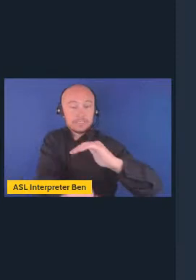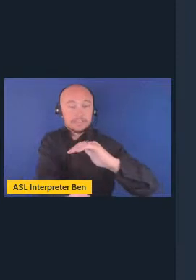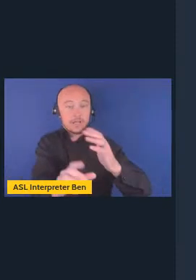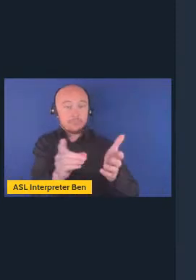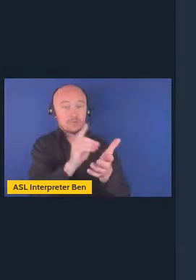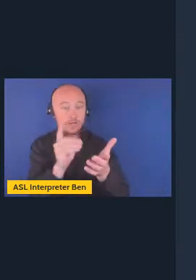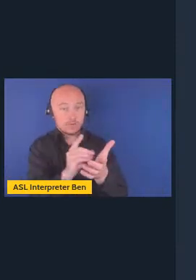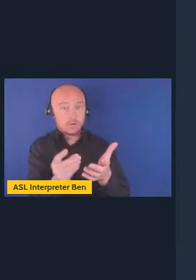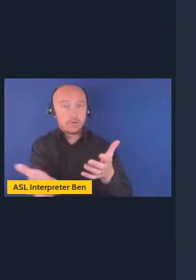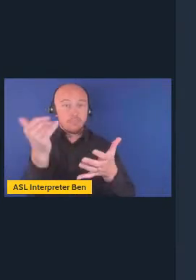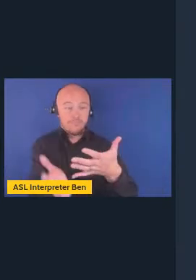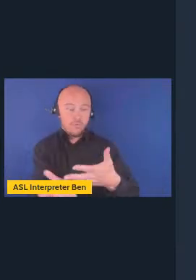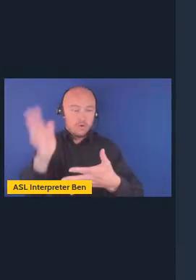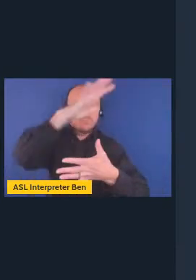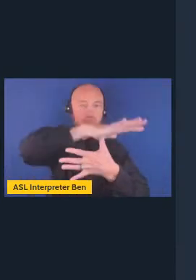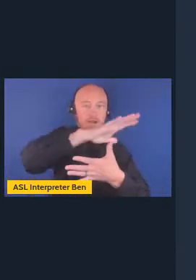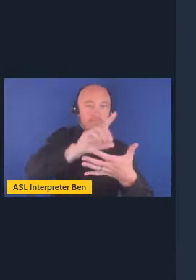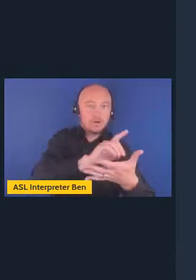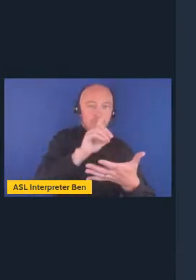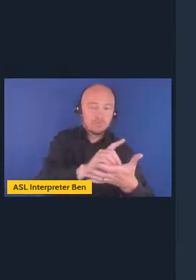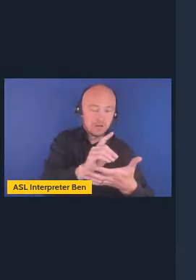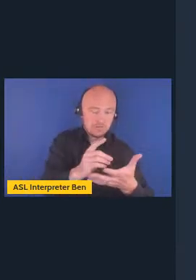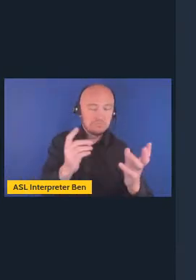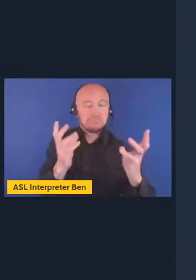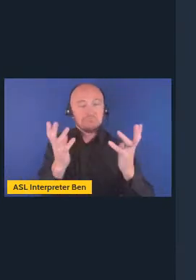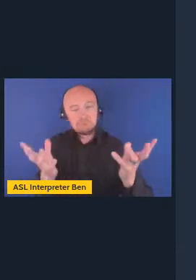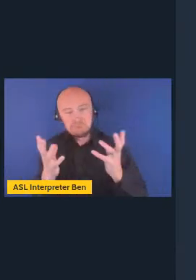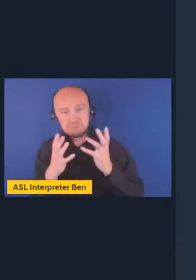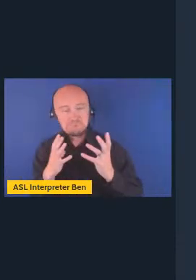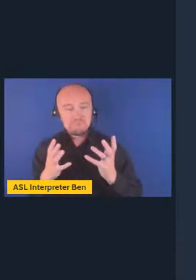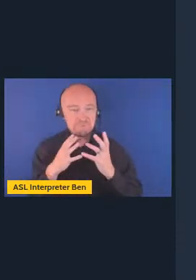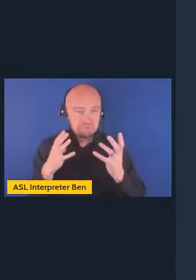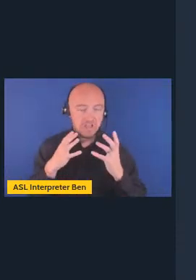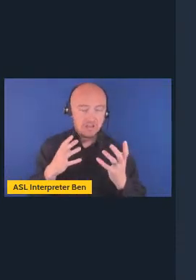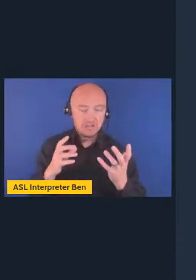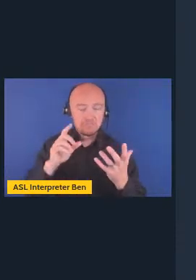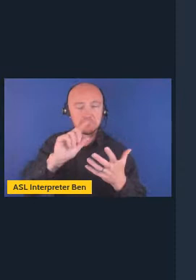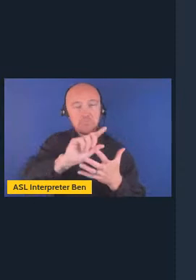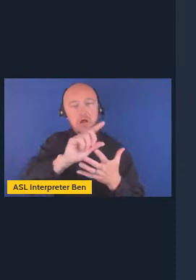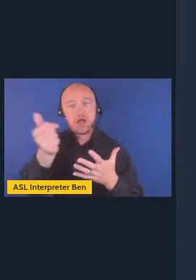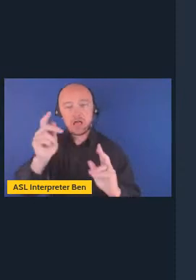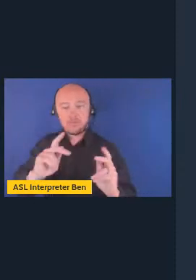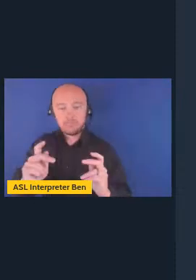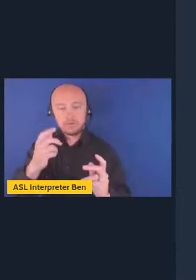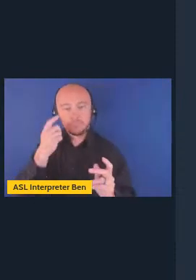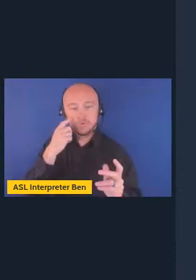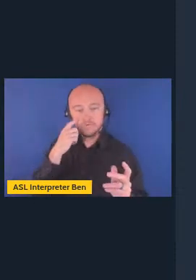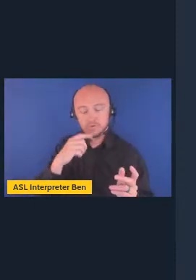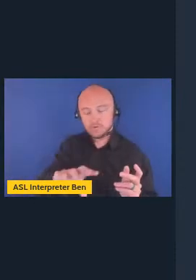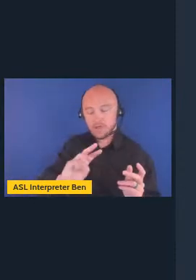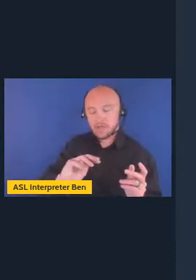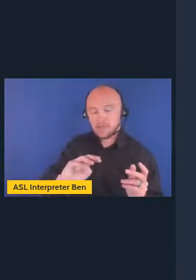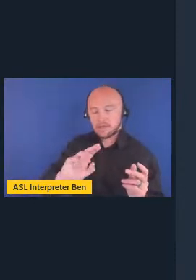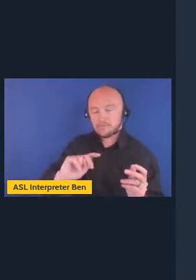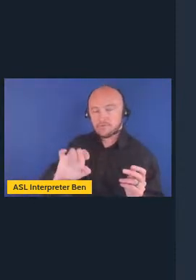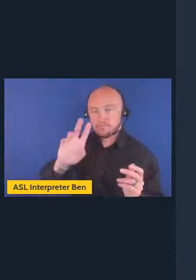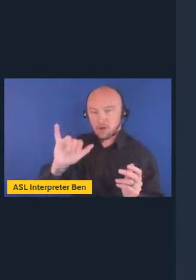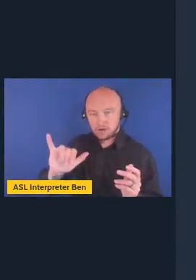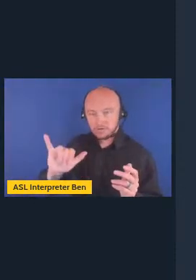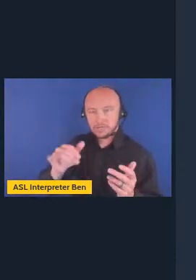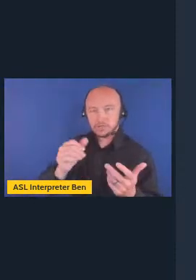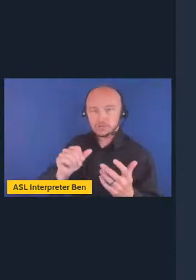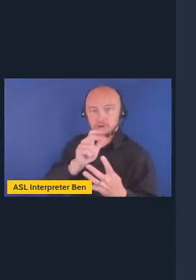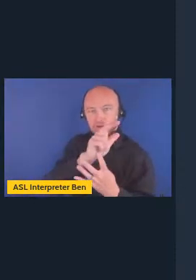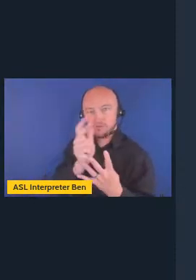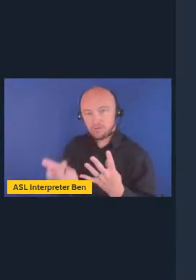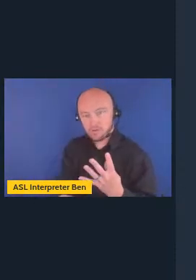your project to run Projen, which was mostly fine. But for example, if you have a monorepo and you have to go up and down between